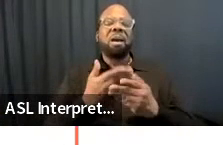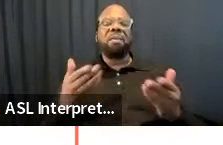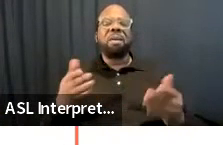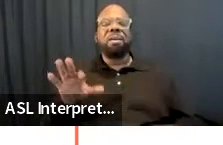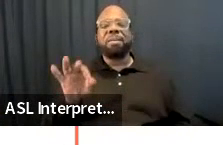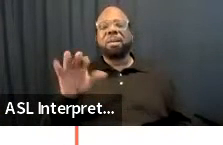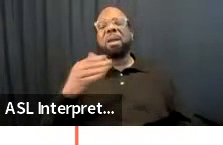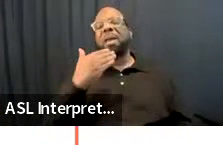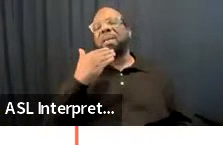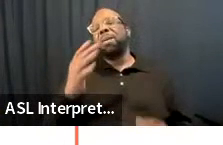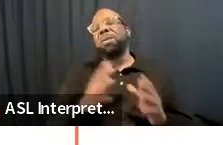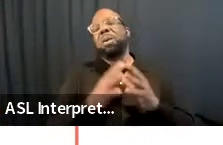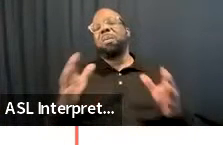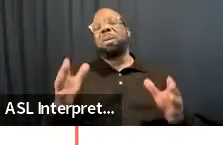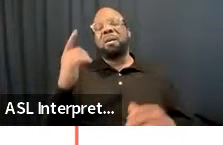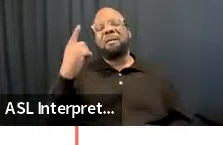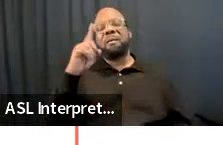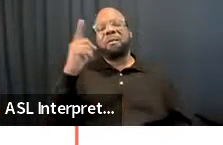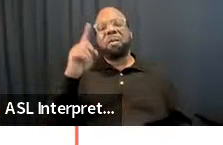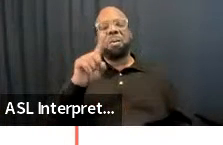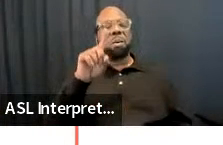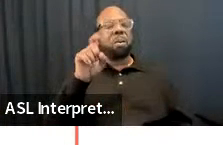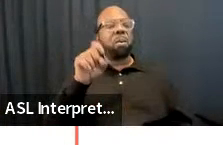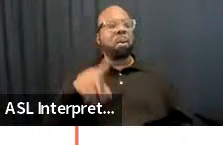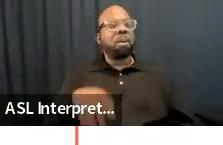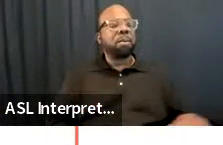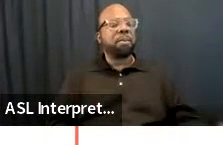So thank you very much for the question.